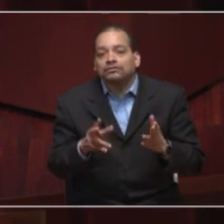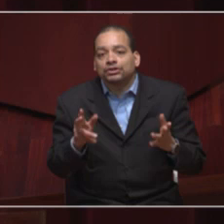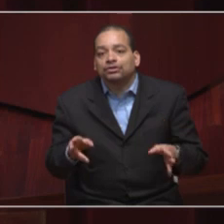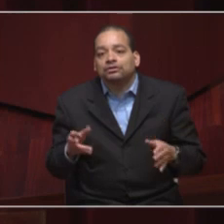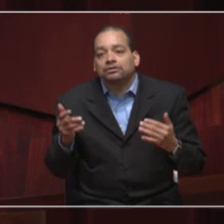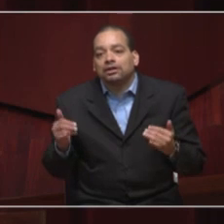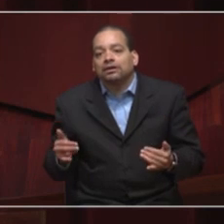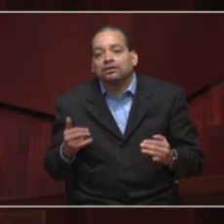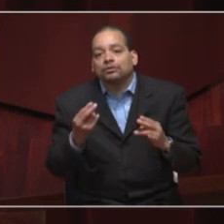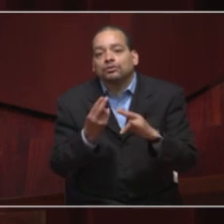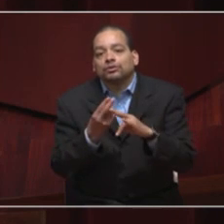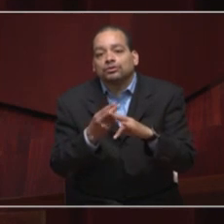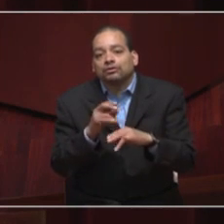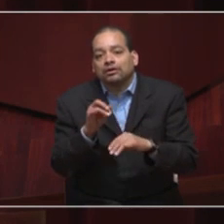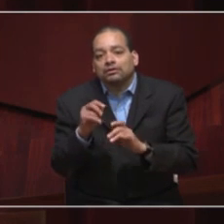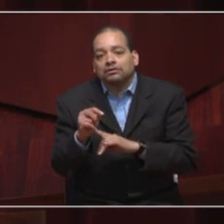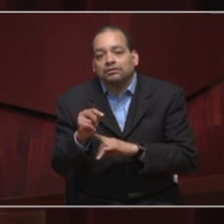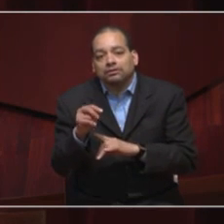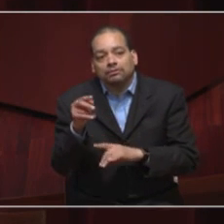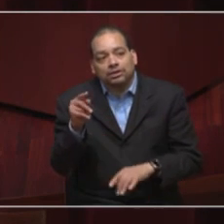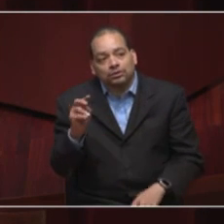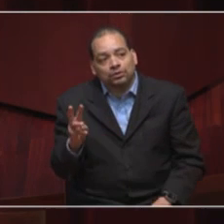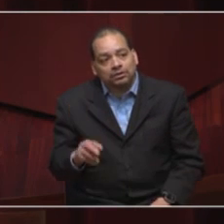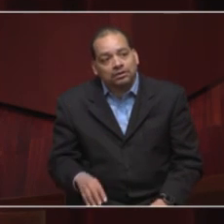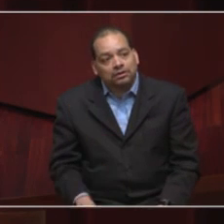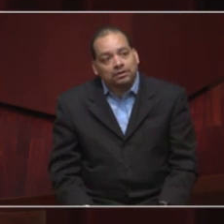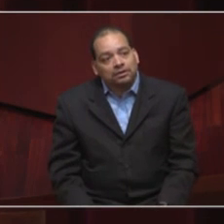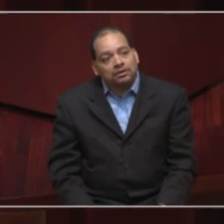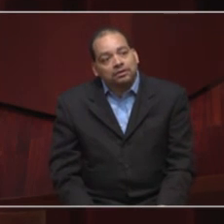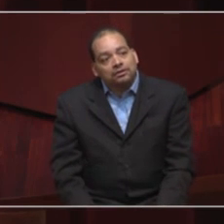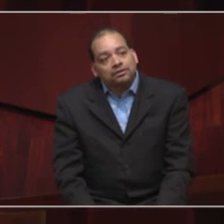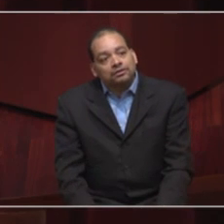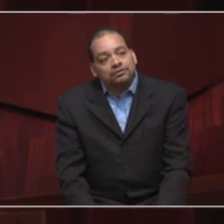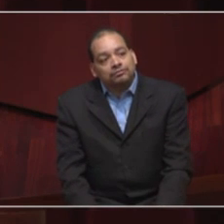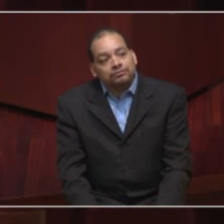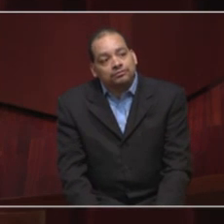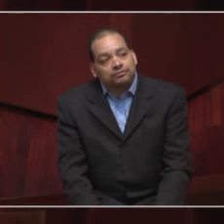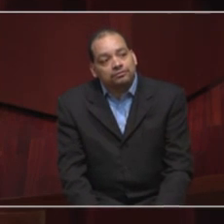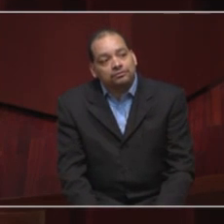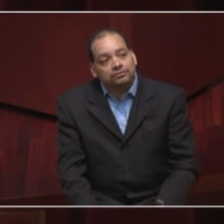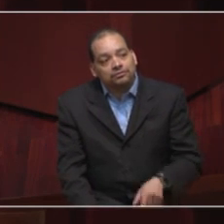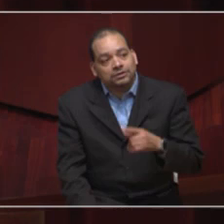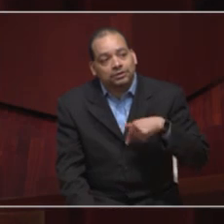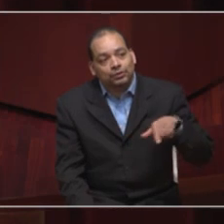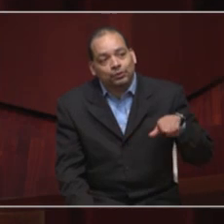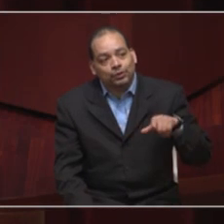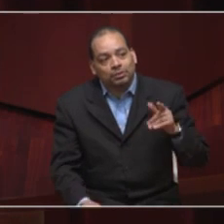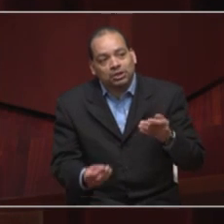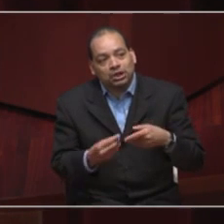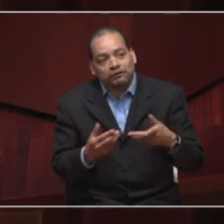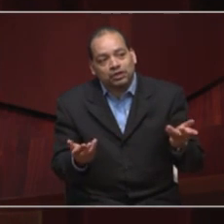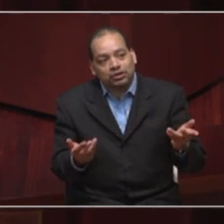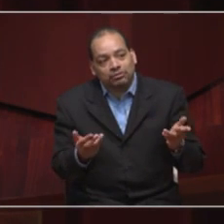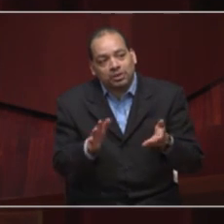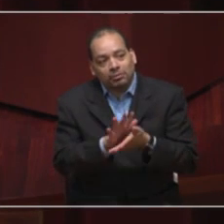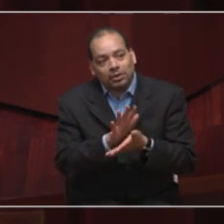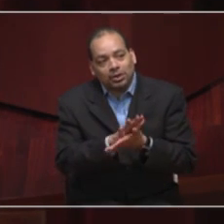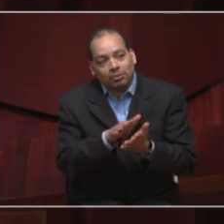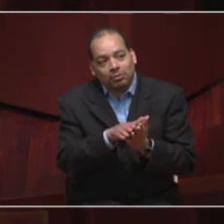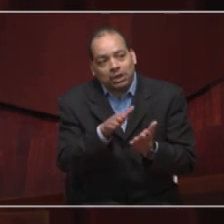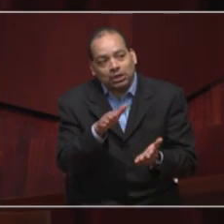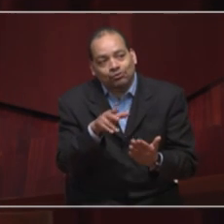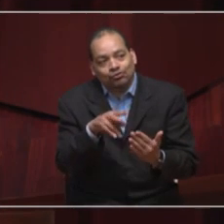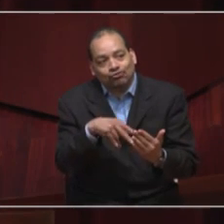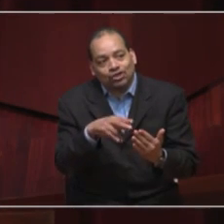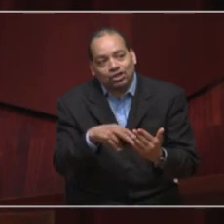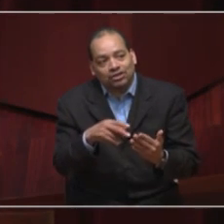you your user ID and password. I think they'll appreciate it because we've been giving them the manual. Yeah, So well, I think